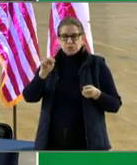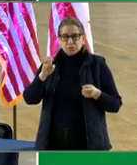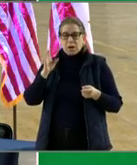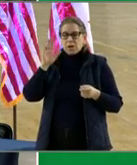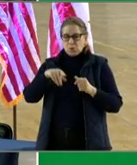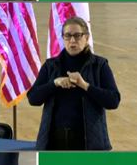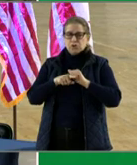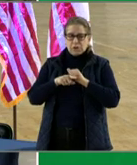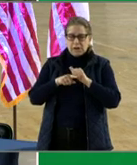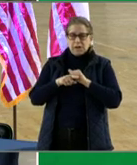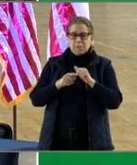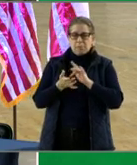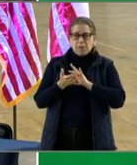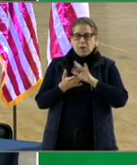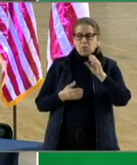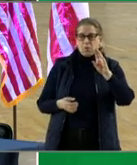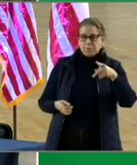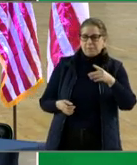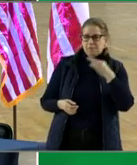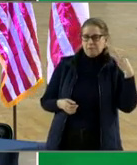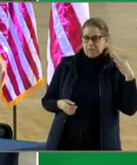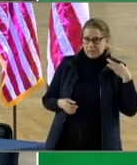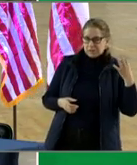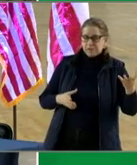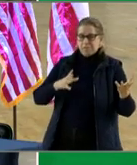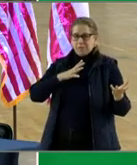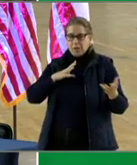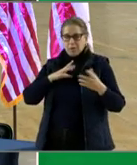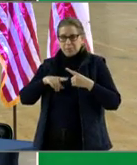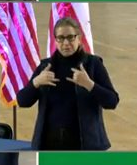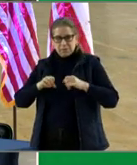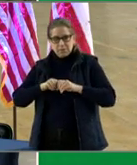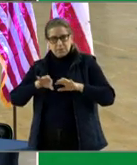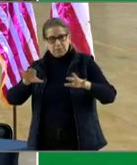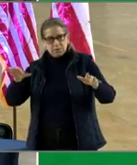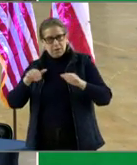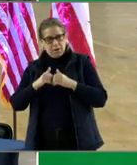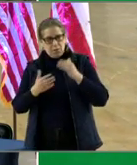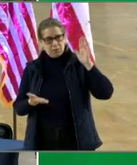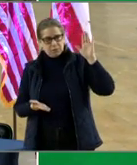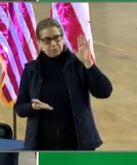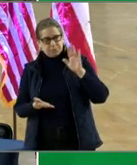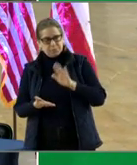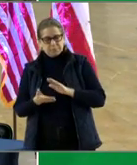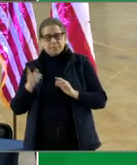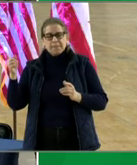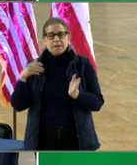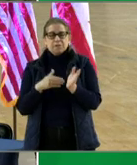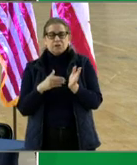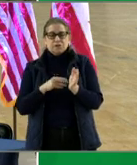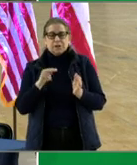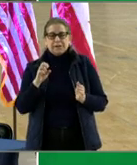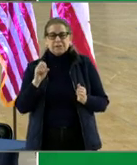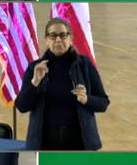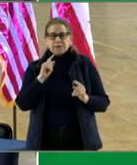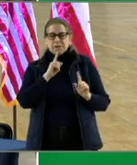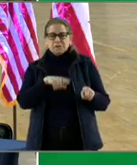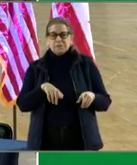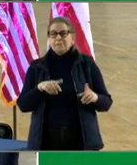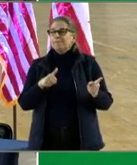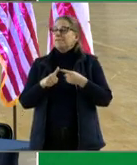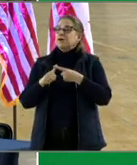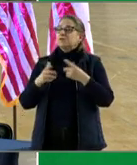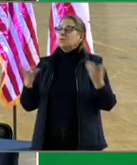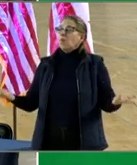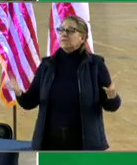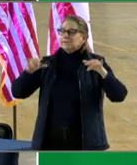hospitals? The answer to the first question is stay home. It's the best thing